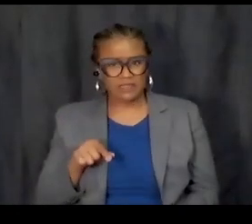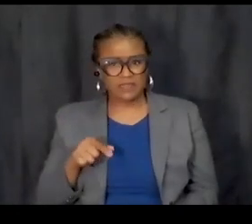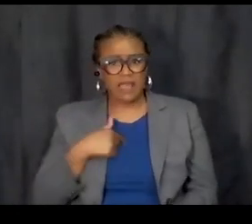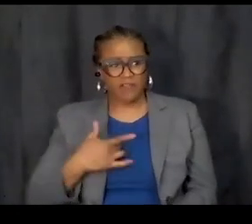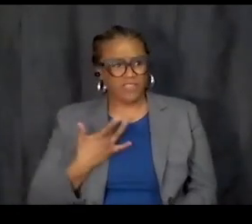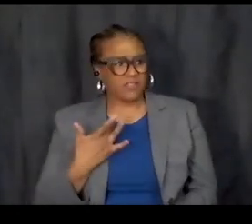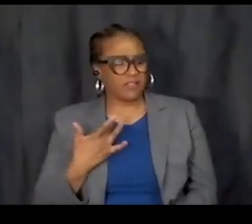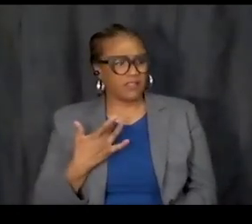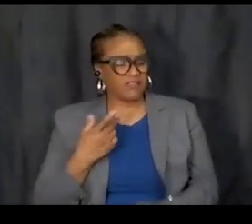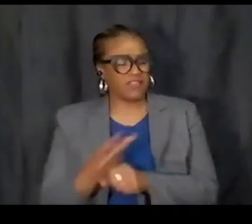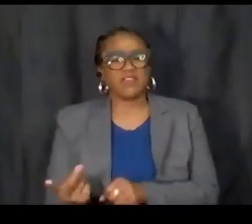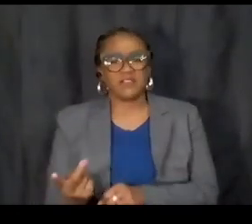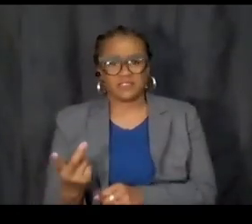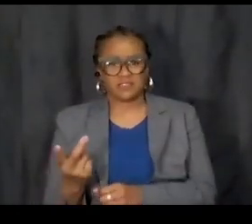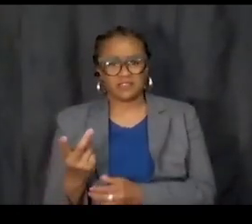feel failed.